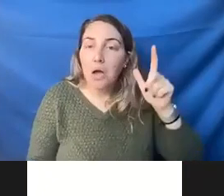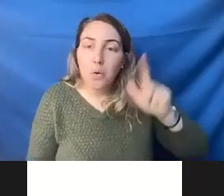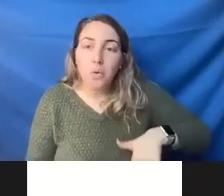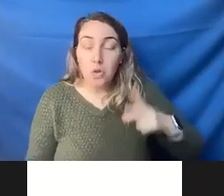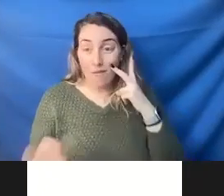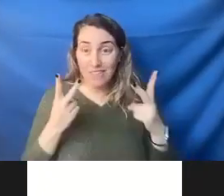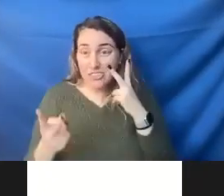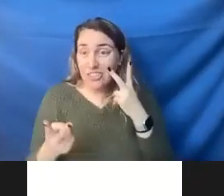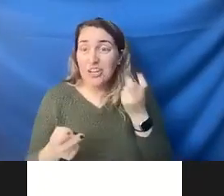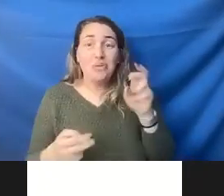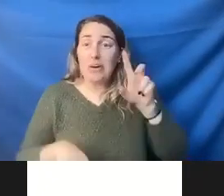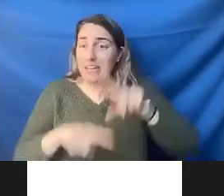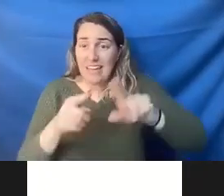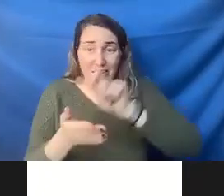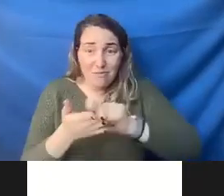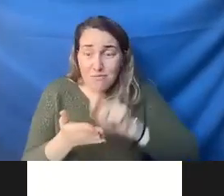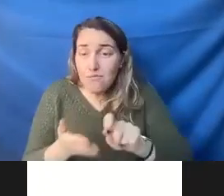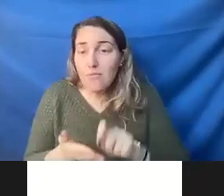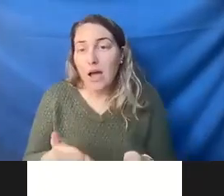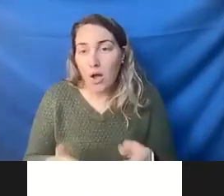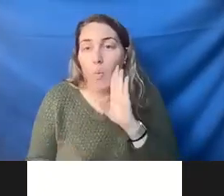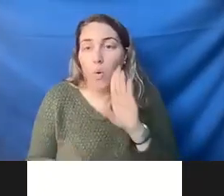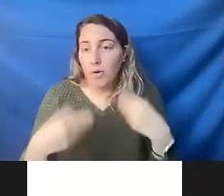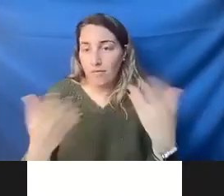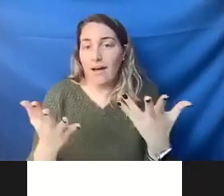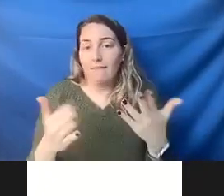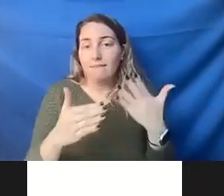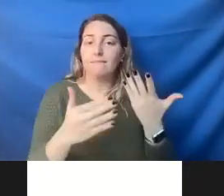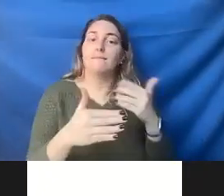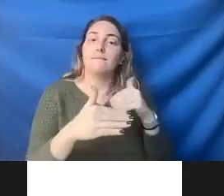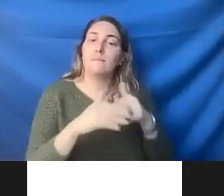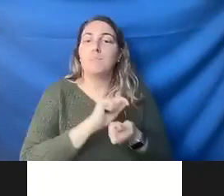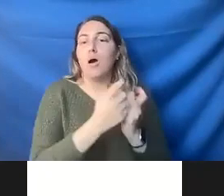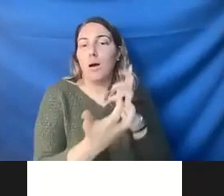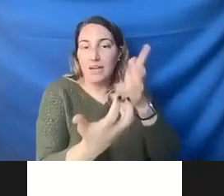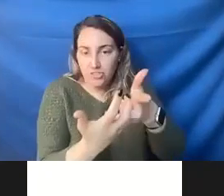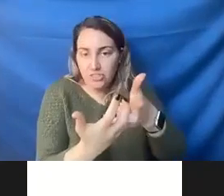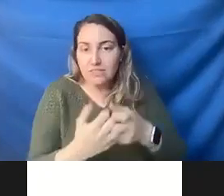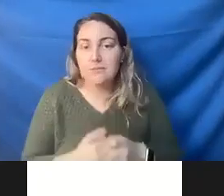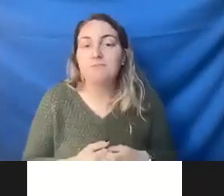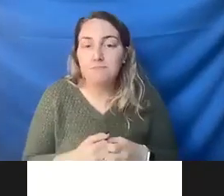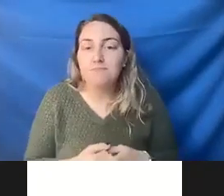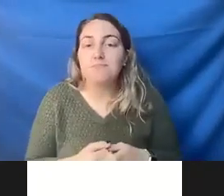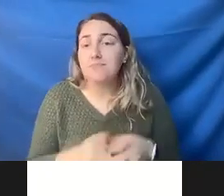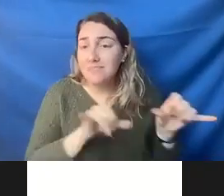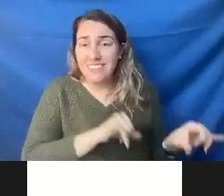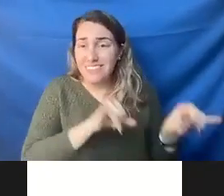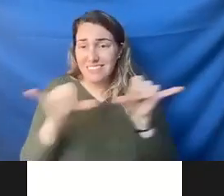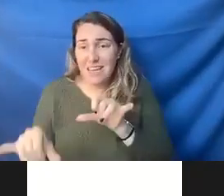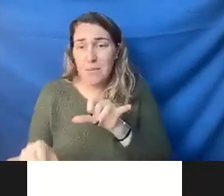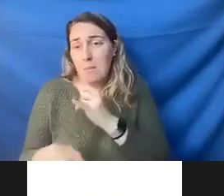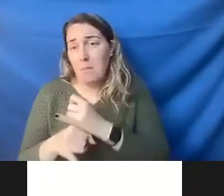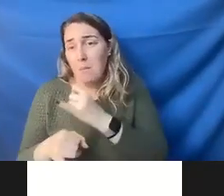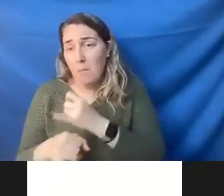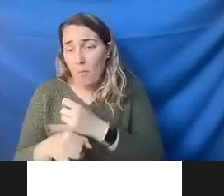to use a pen, and the ballot marking device, which conducts these same tasks for voters in the poll sites. And